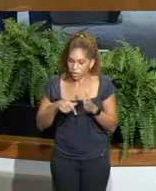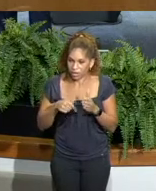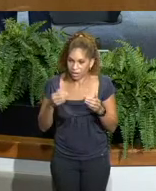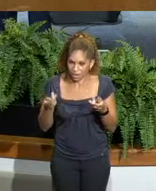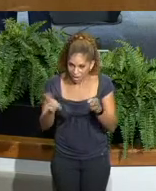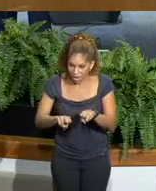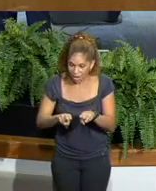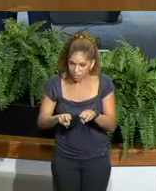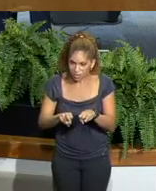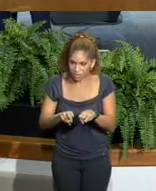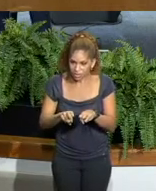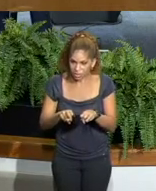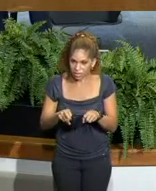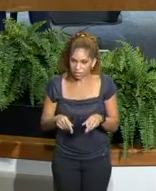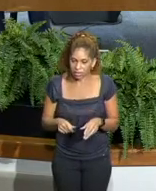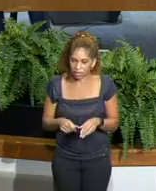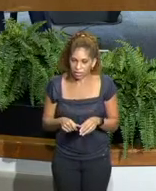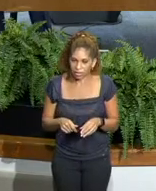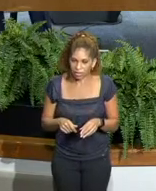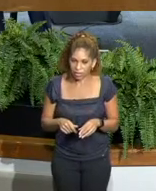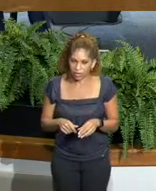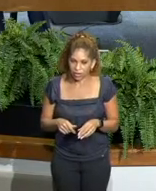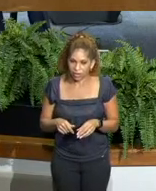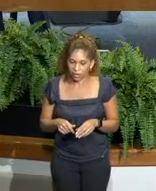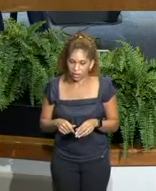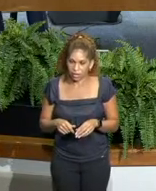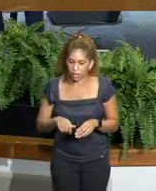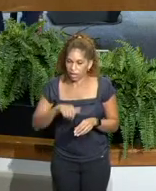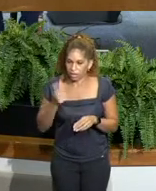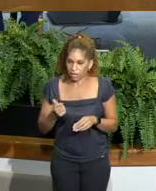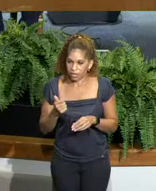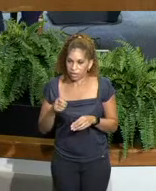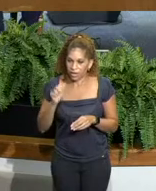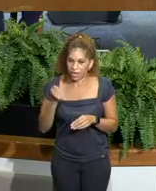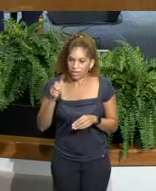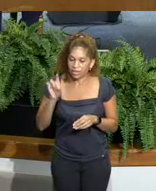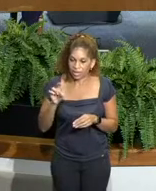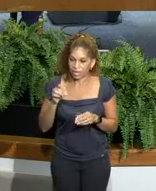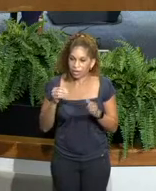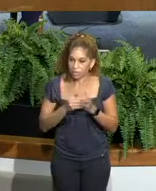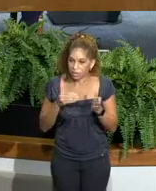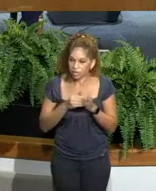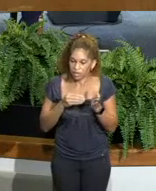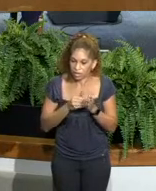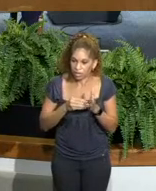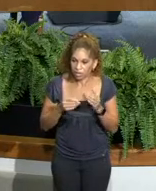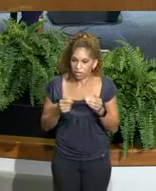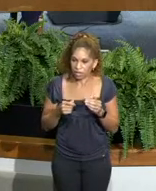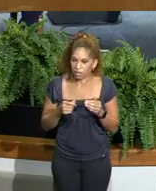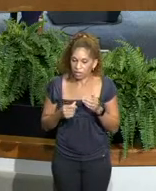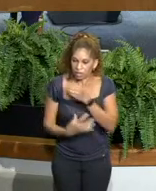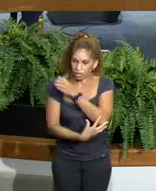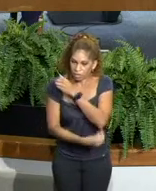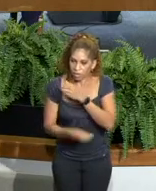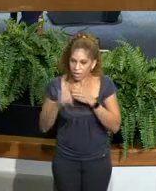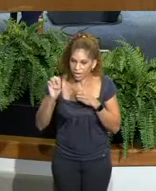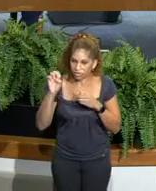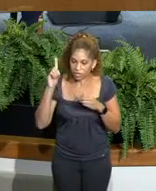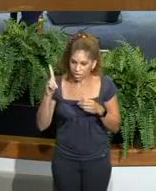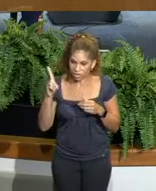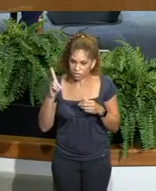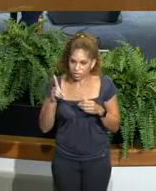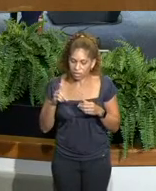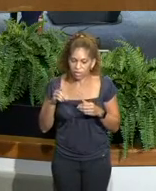year in increased health care costs and another $18 billion to poor educational outcomes, because you